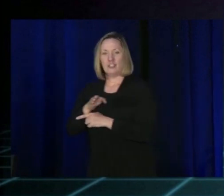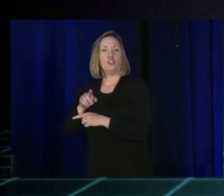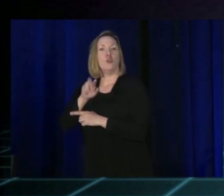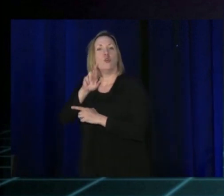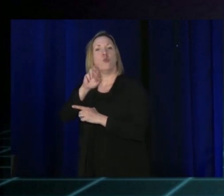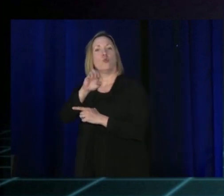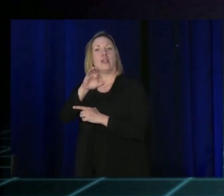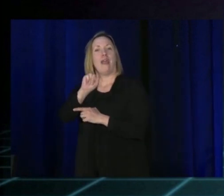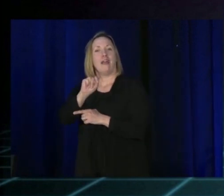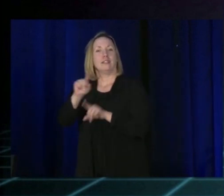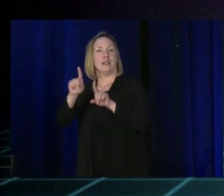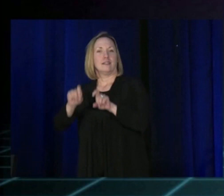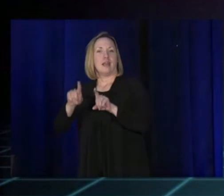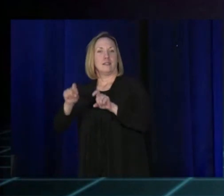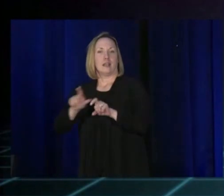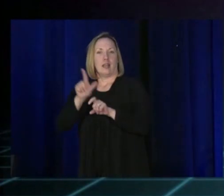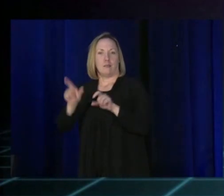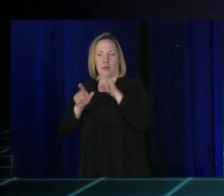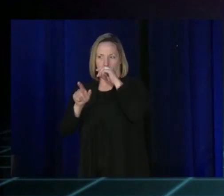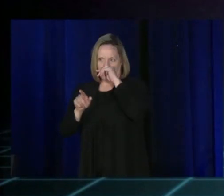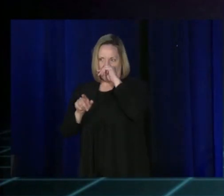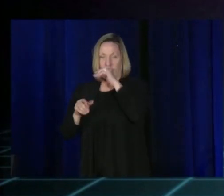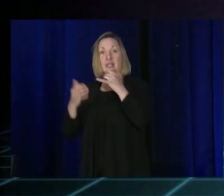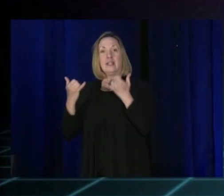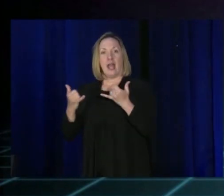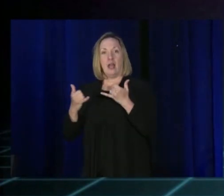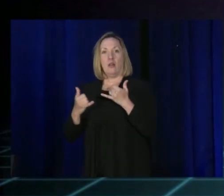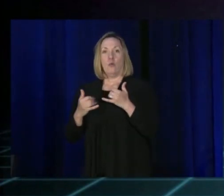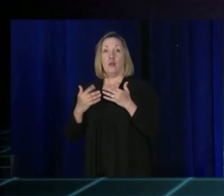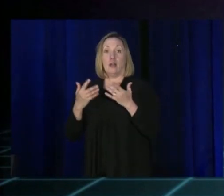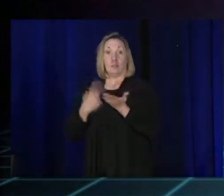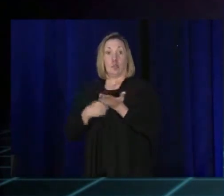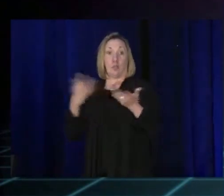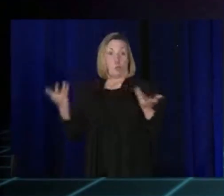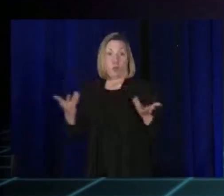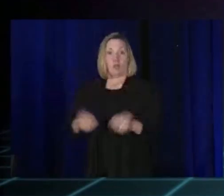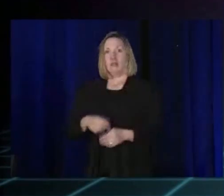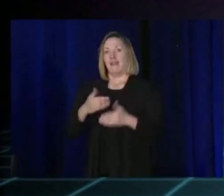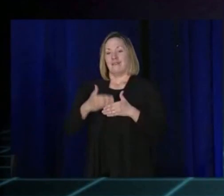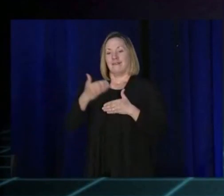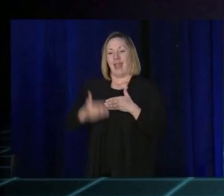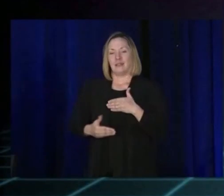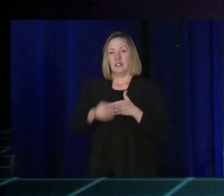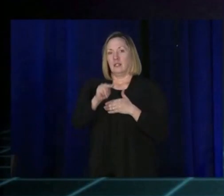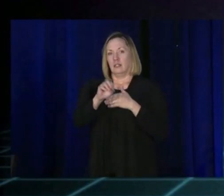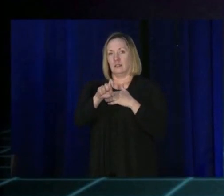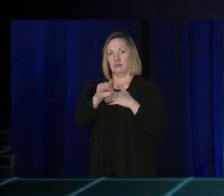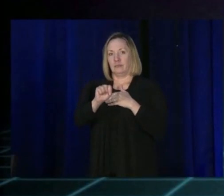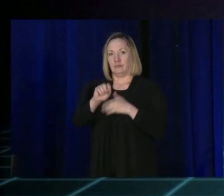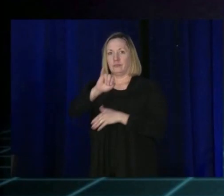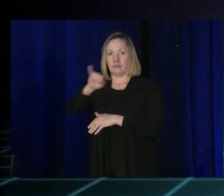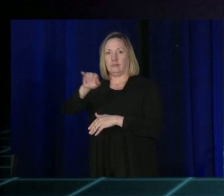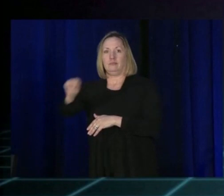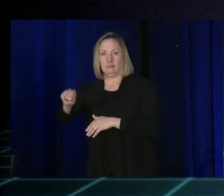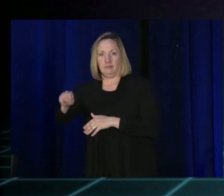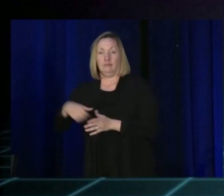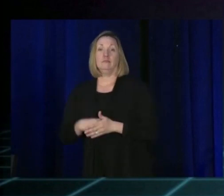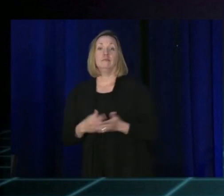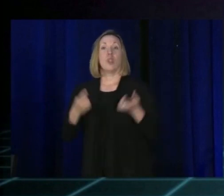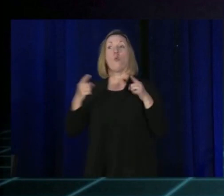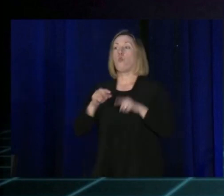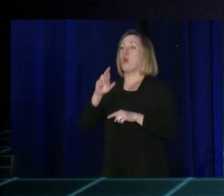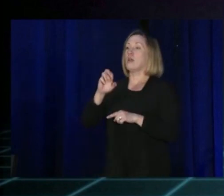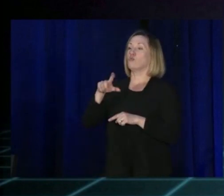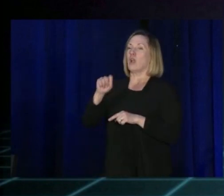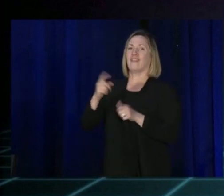library. And now I'm here talking about Next.js this time. Because when React first came out, it had